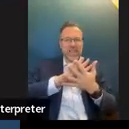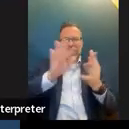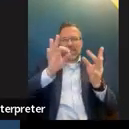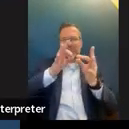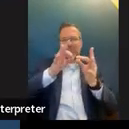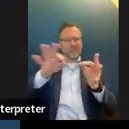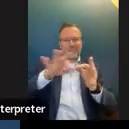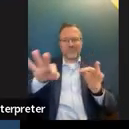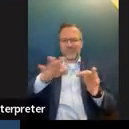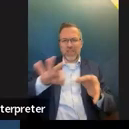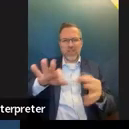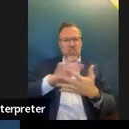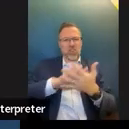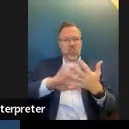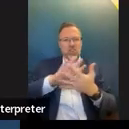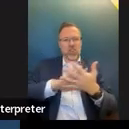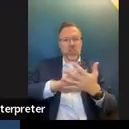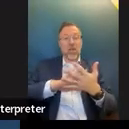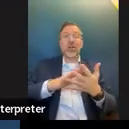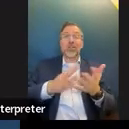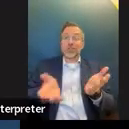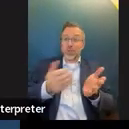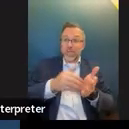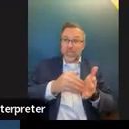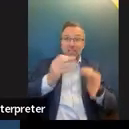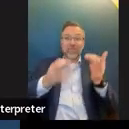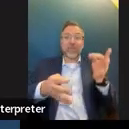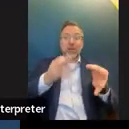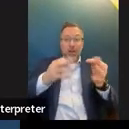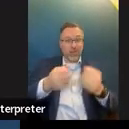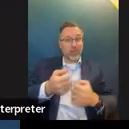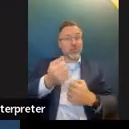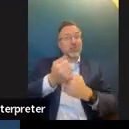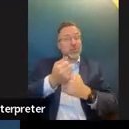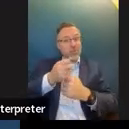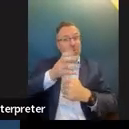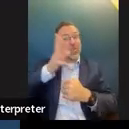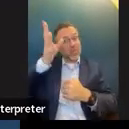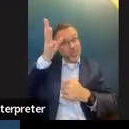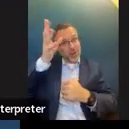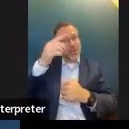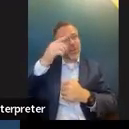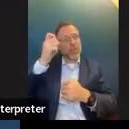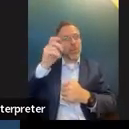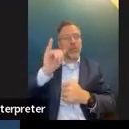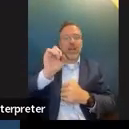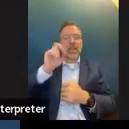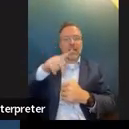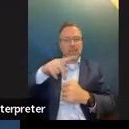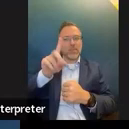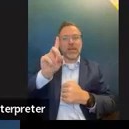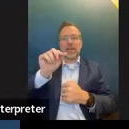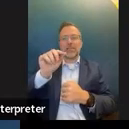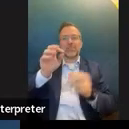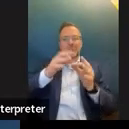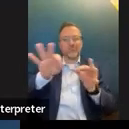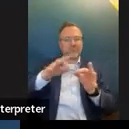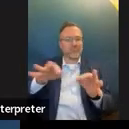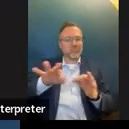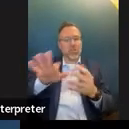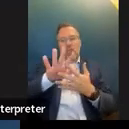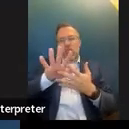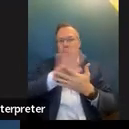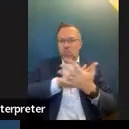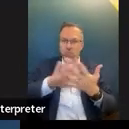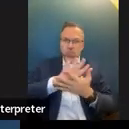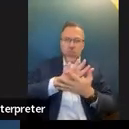finding for the parents because of vague language and outdated data in the IEP. They also had some implementation